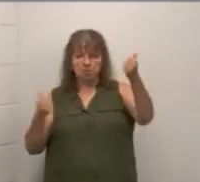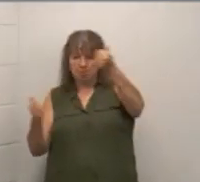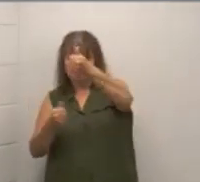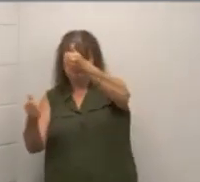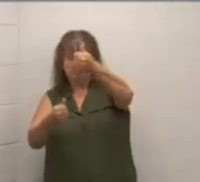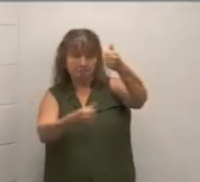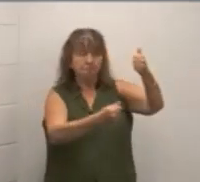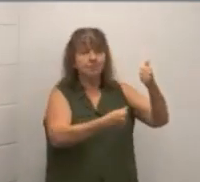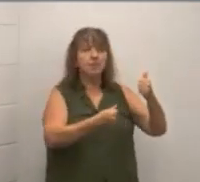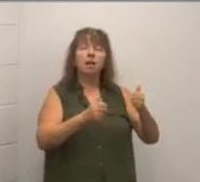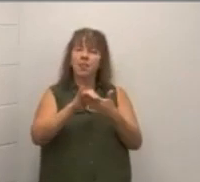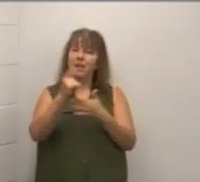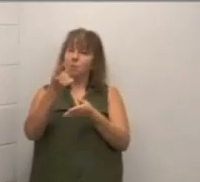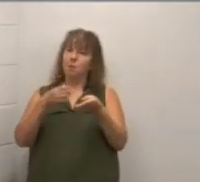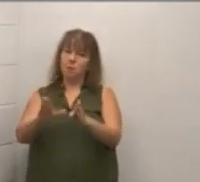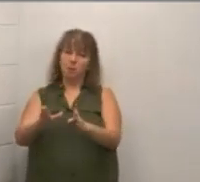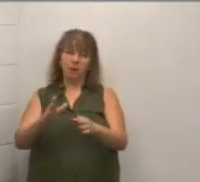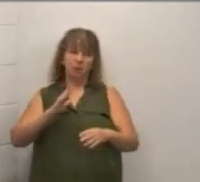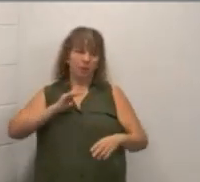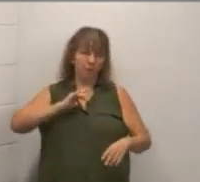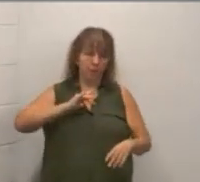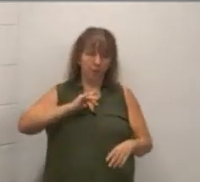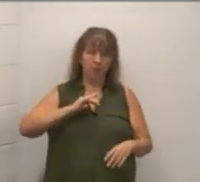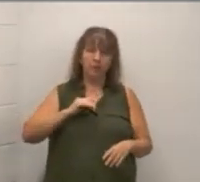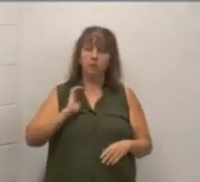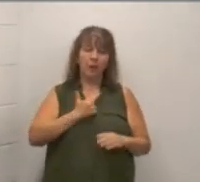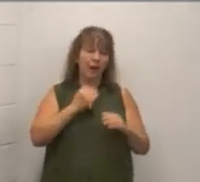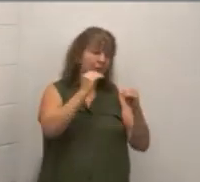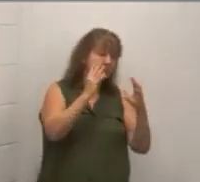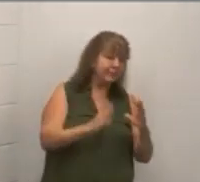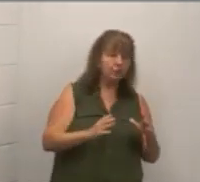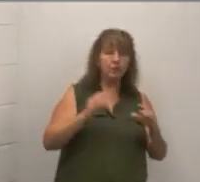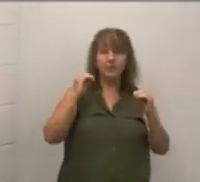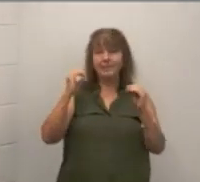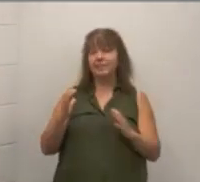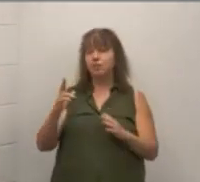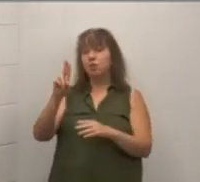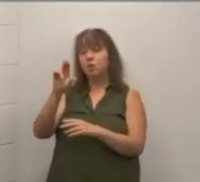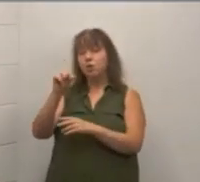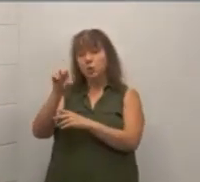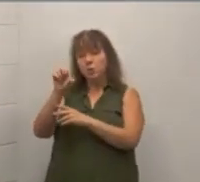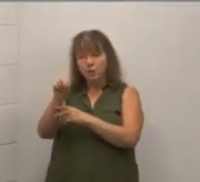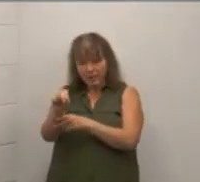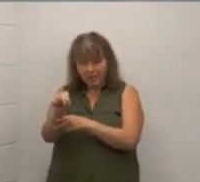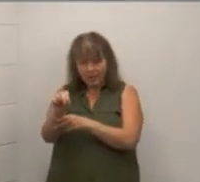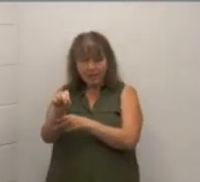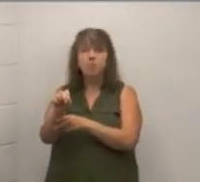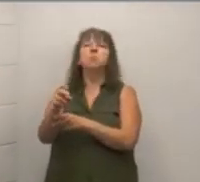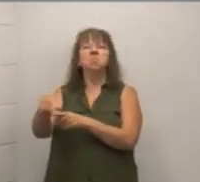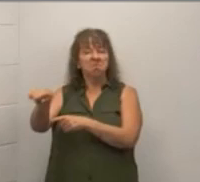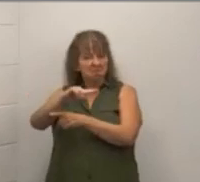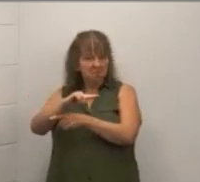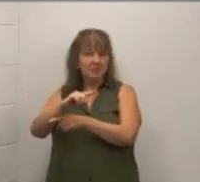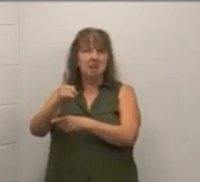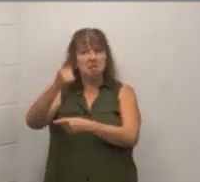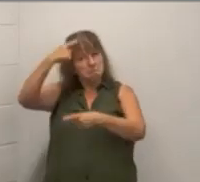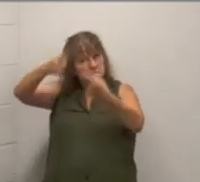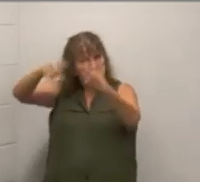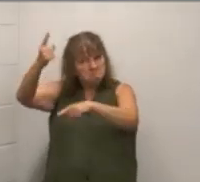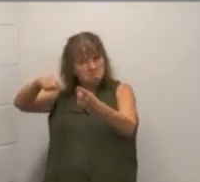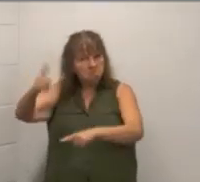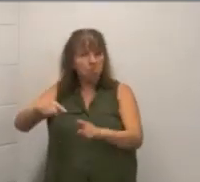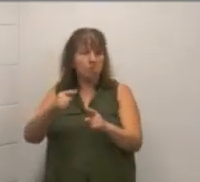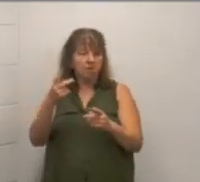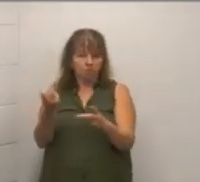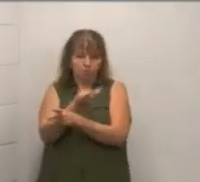way that we've worked with our teachers and our teachers union. And so we'll get to the scheduling part, and then we'll